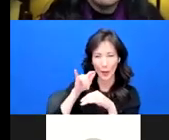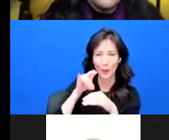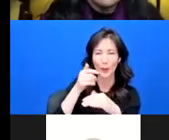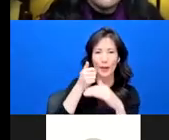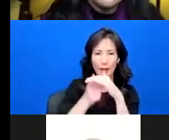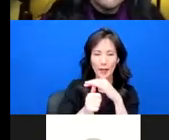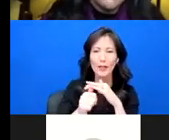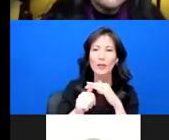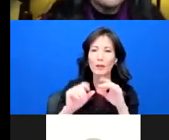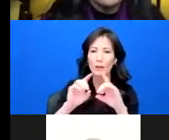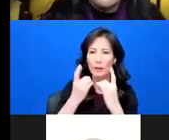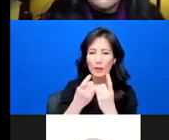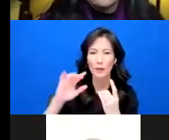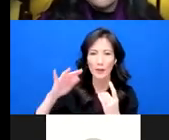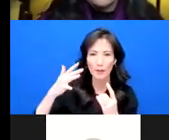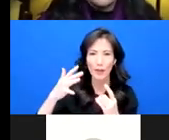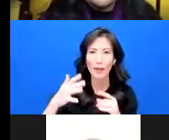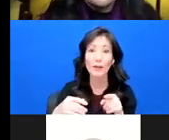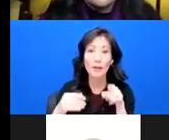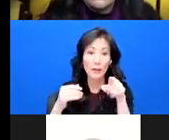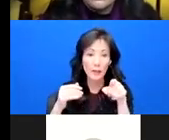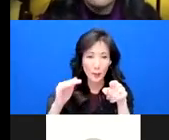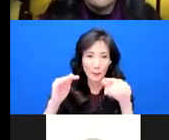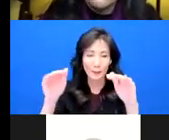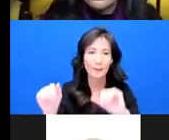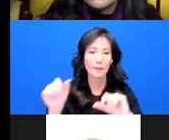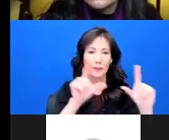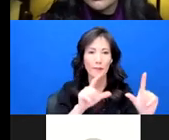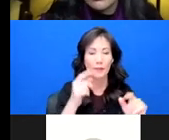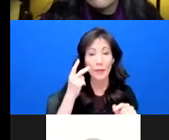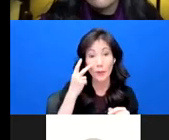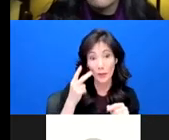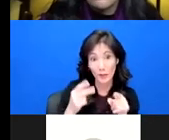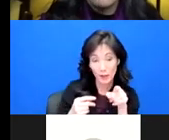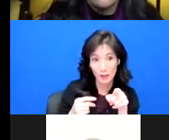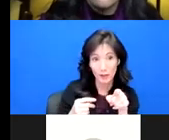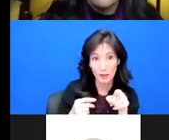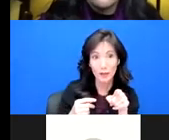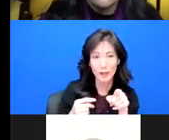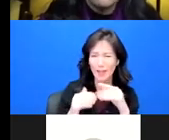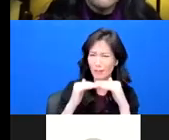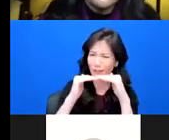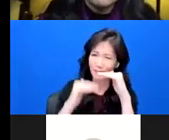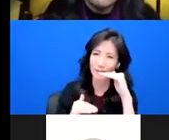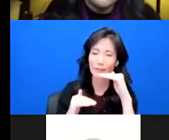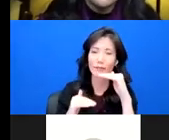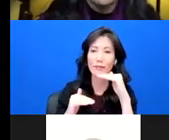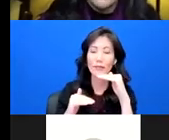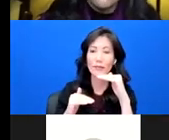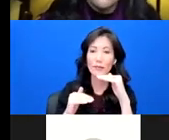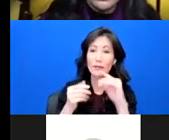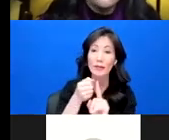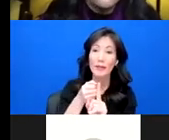as a base for this plan. And if we go to the next slide, we'll see that this is also well below that total plan deviation